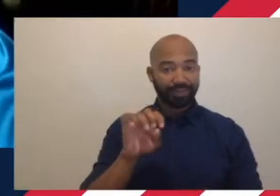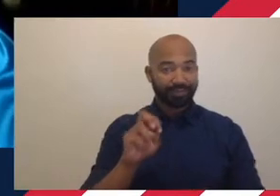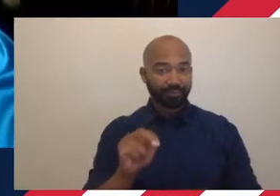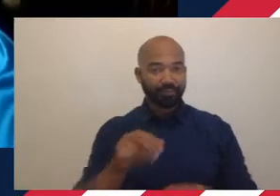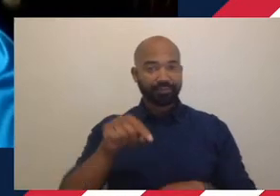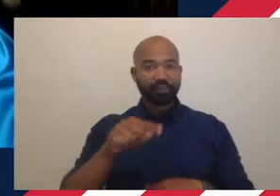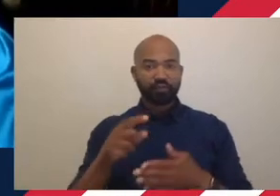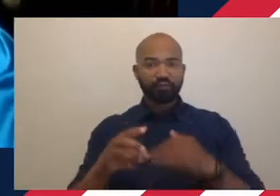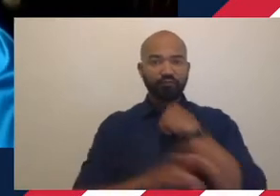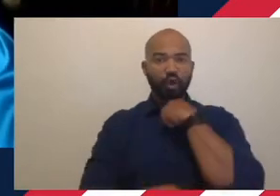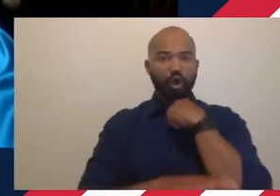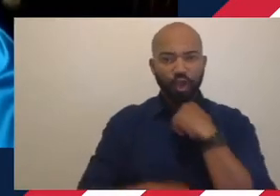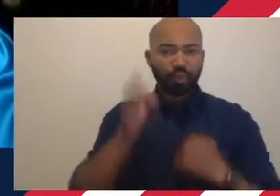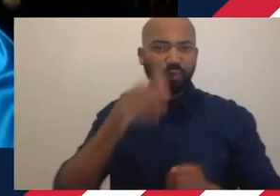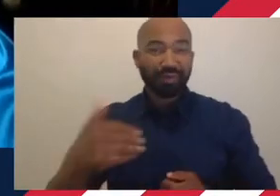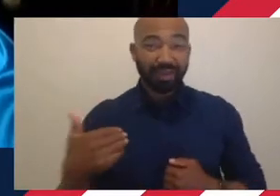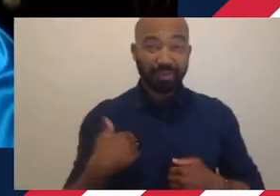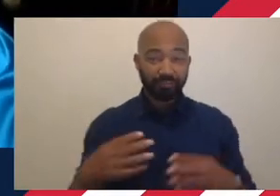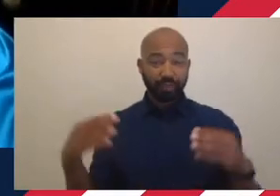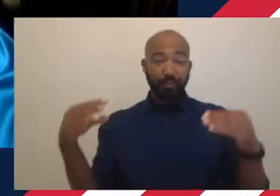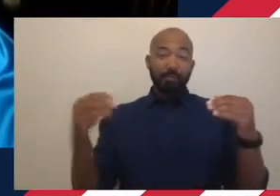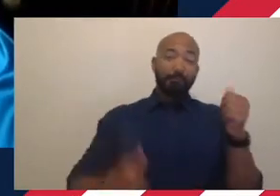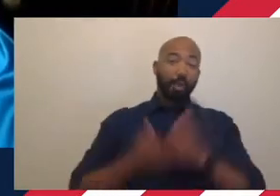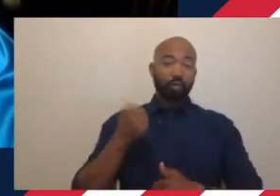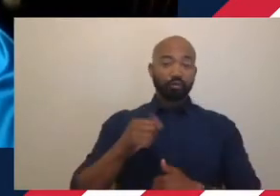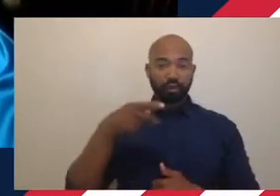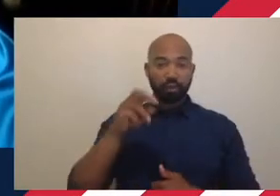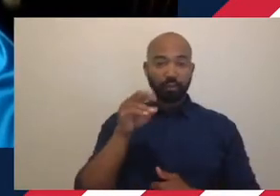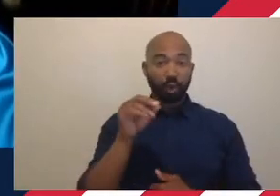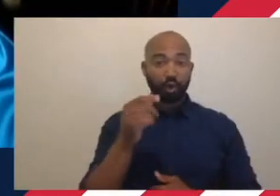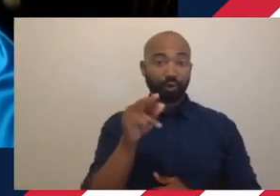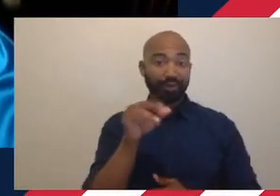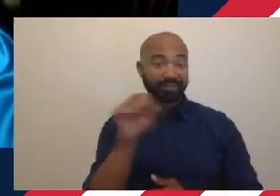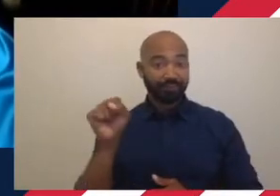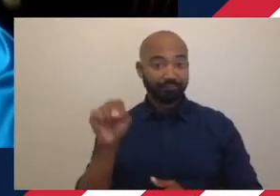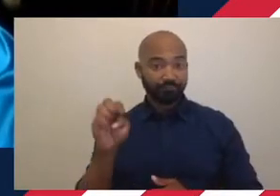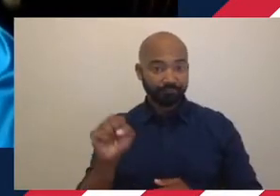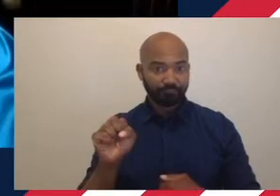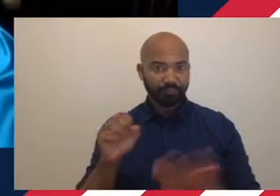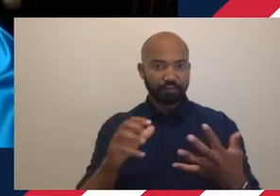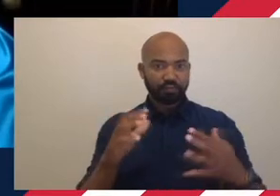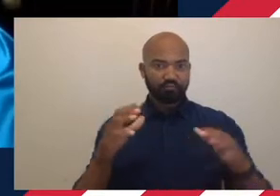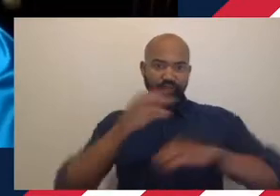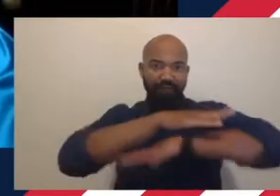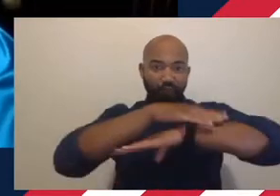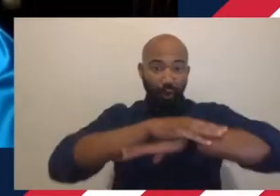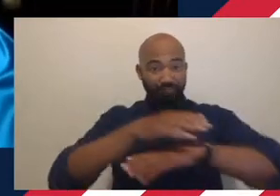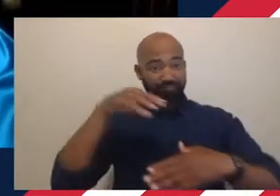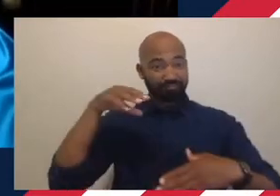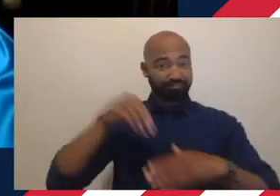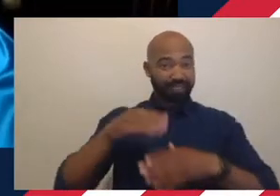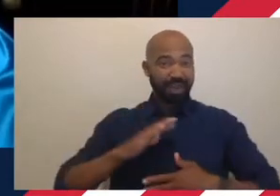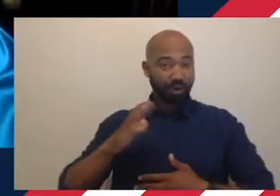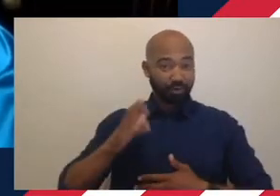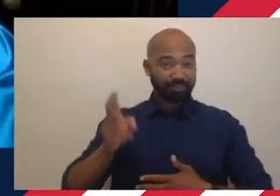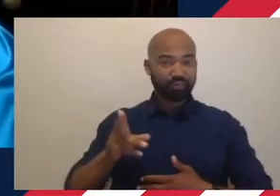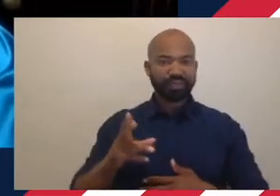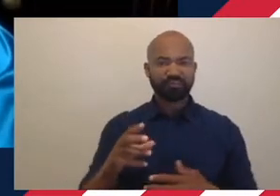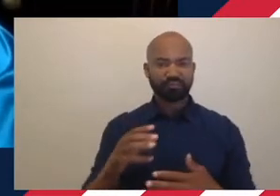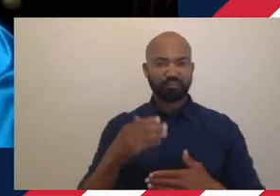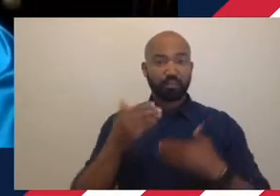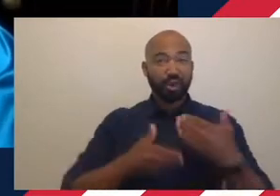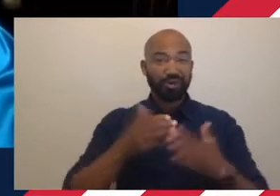a doubt, the most progressive platform in our party's history. Progress is rarely easy,